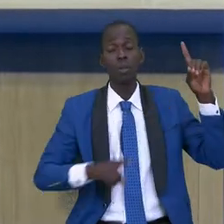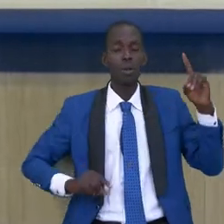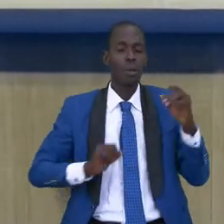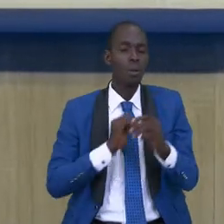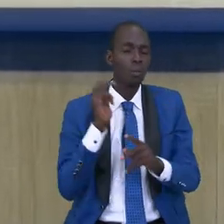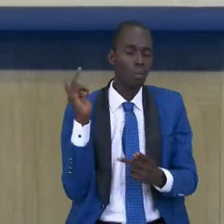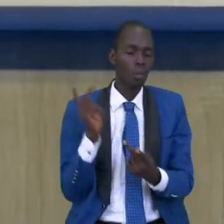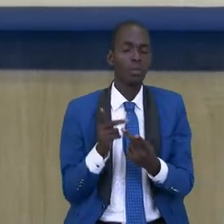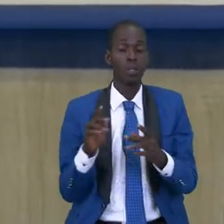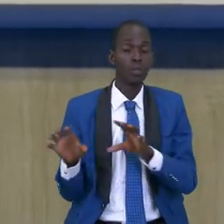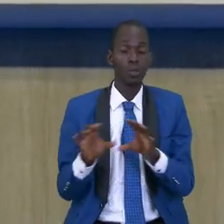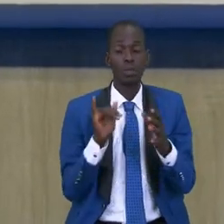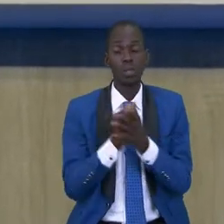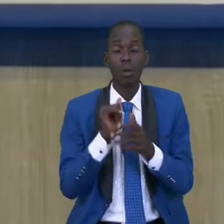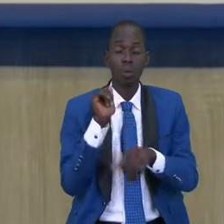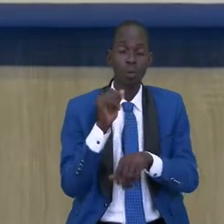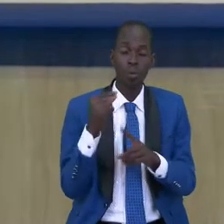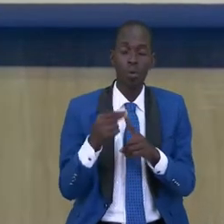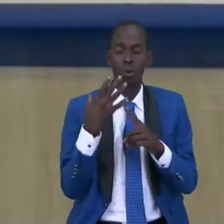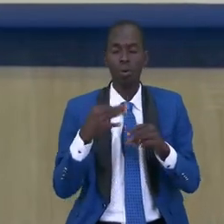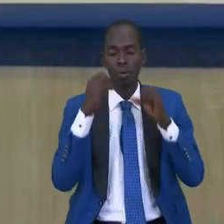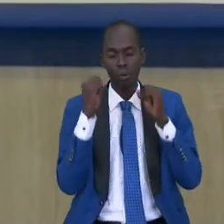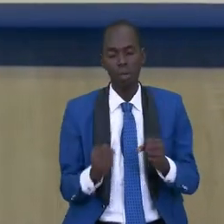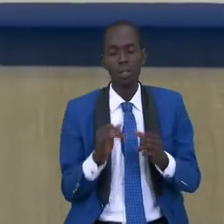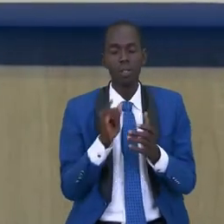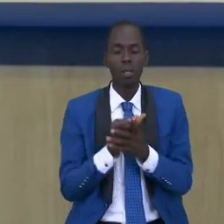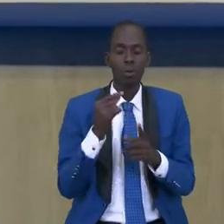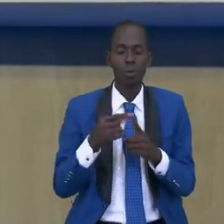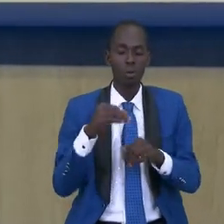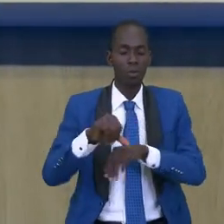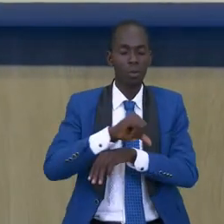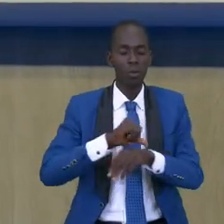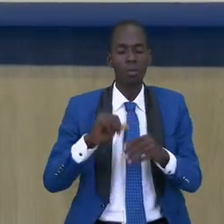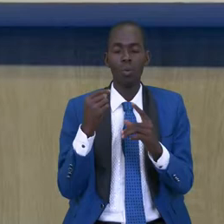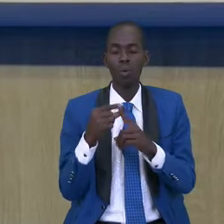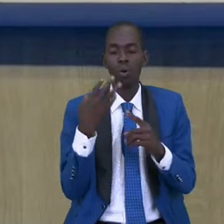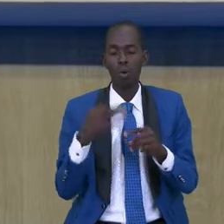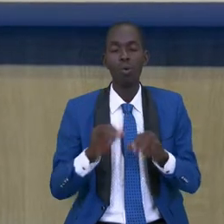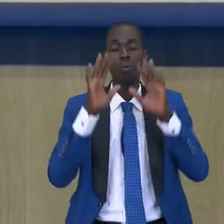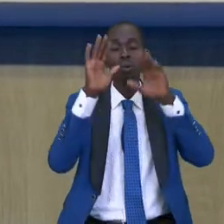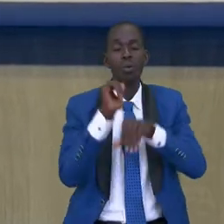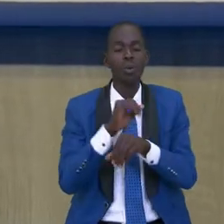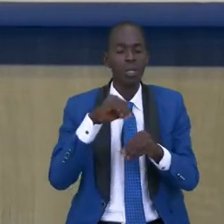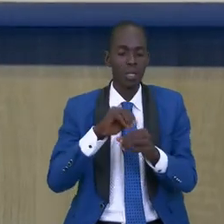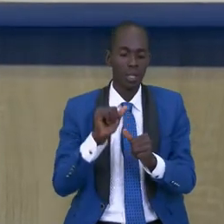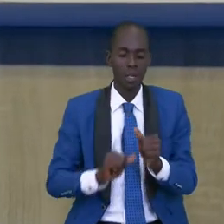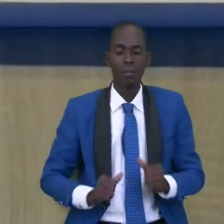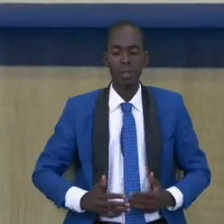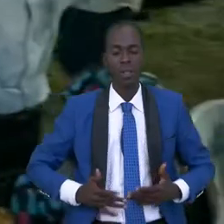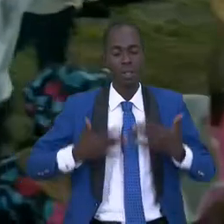of power, the word of anointing, and the word of miracle in every life tonight